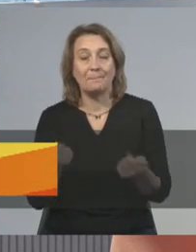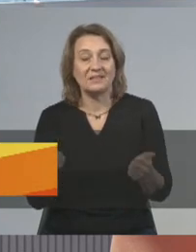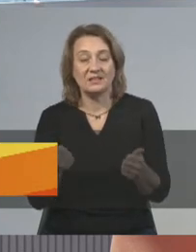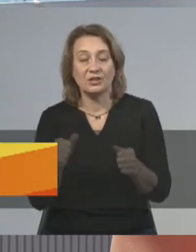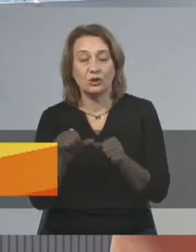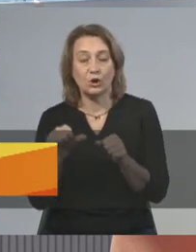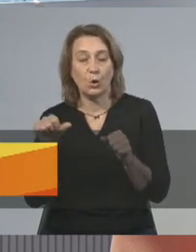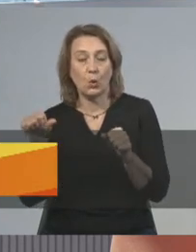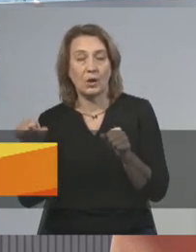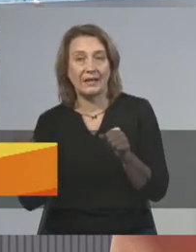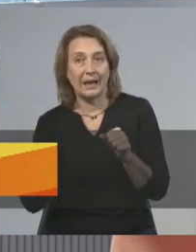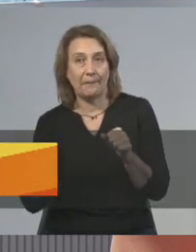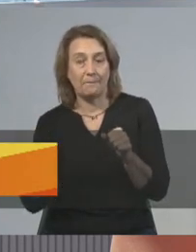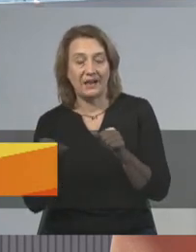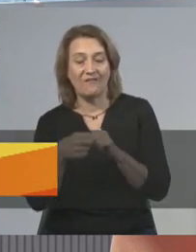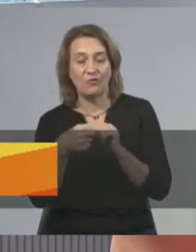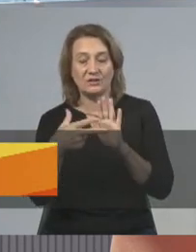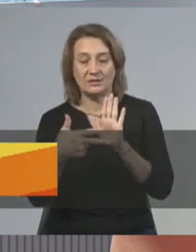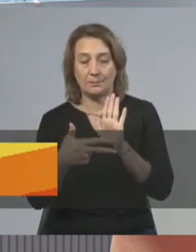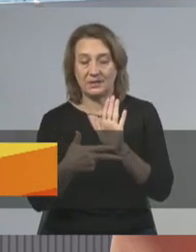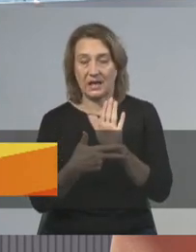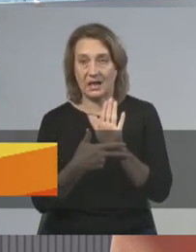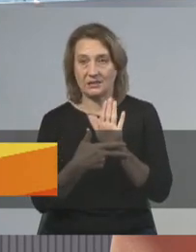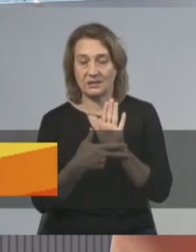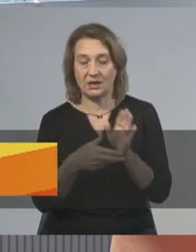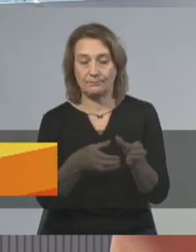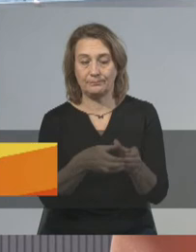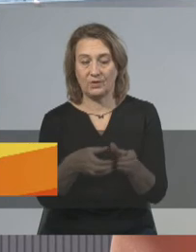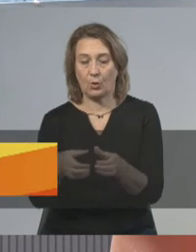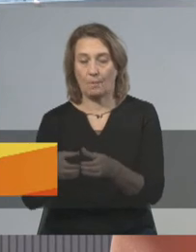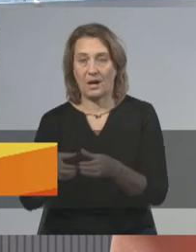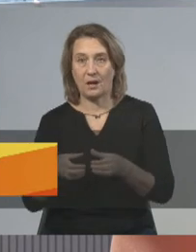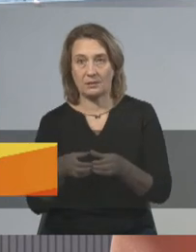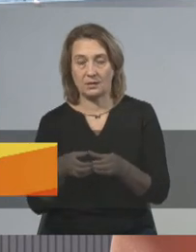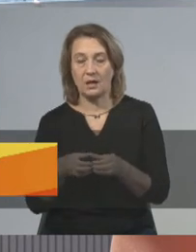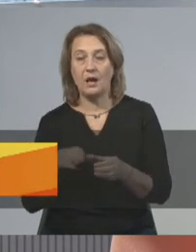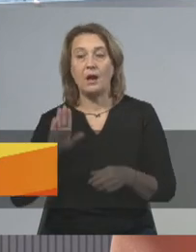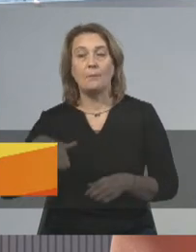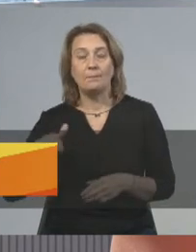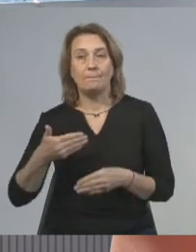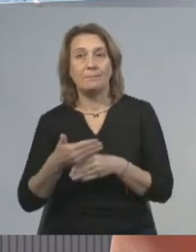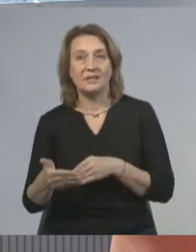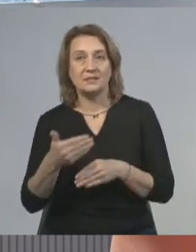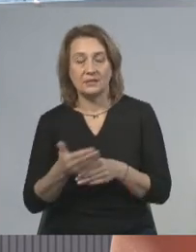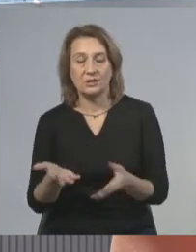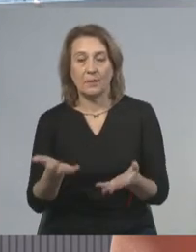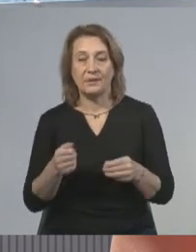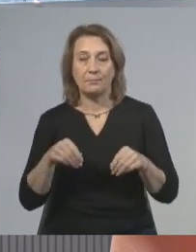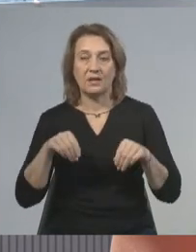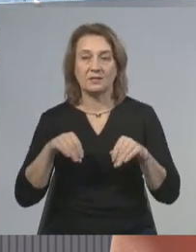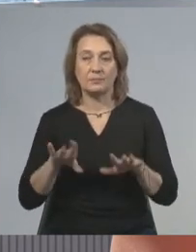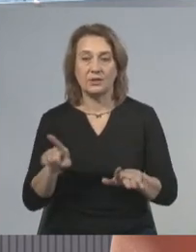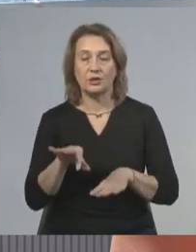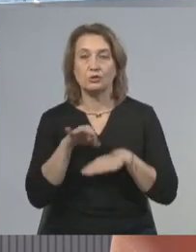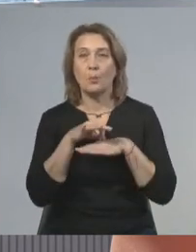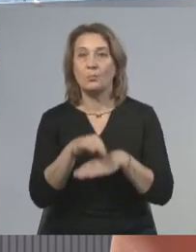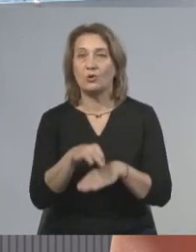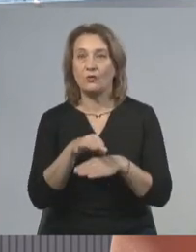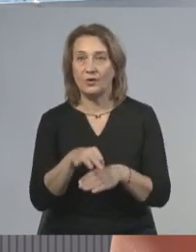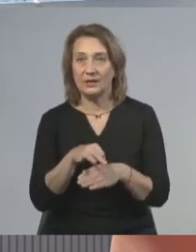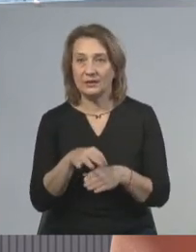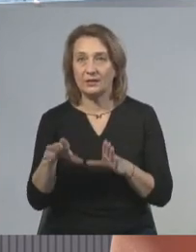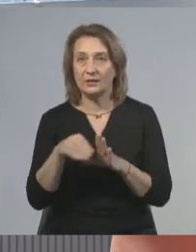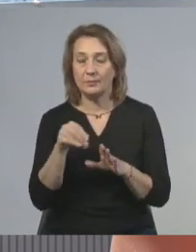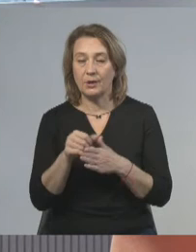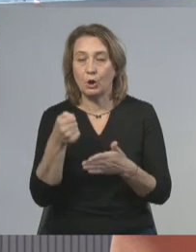to uh not appoint elections in 18 amalgamated communities later on the decision was made of